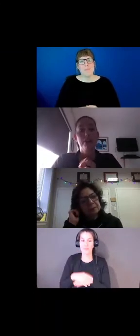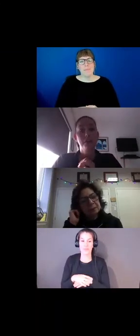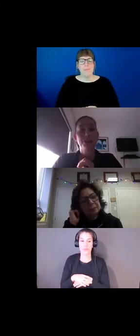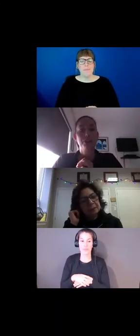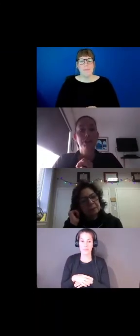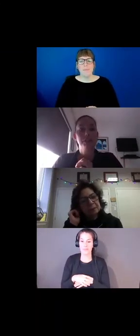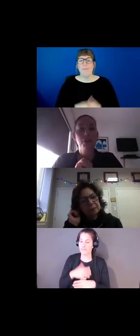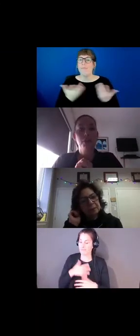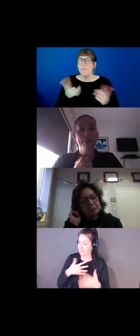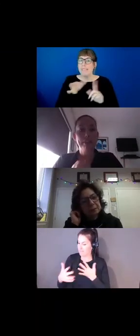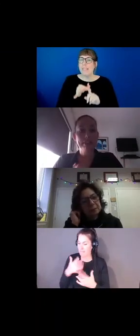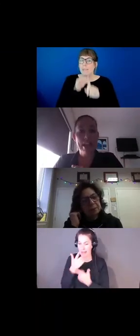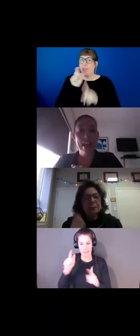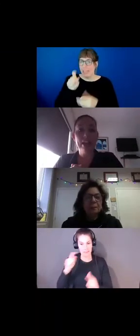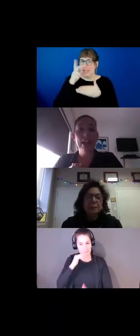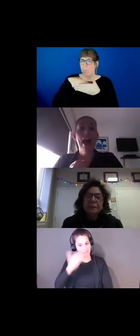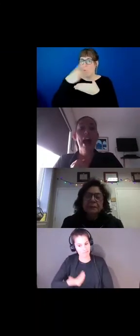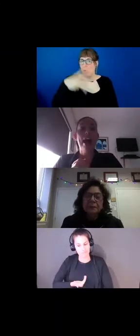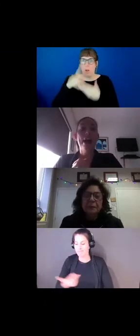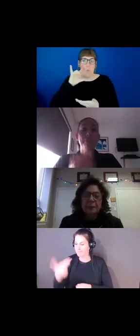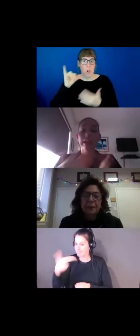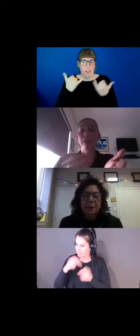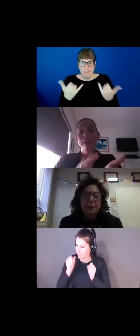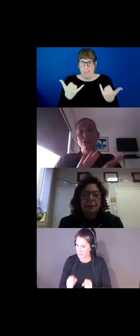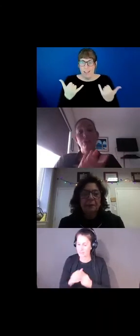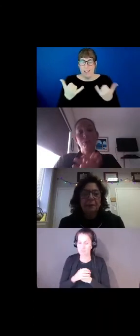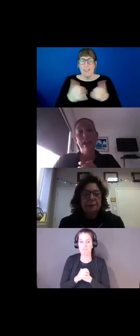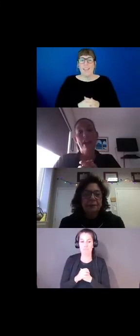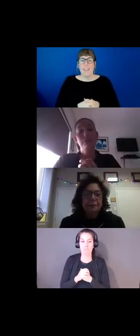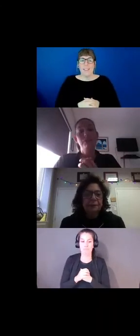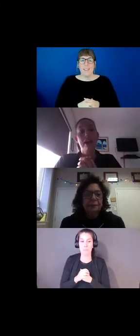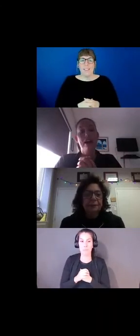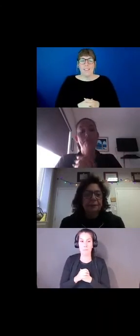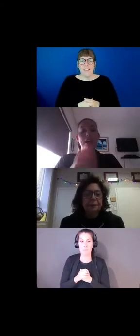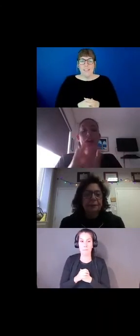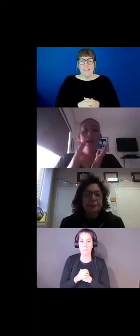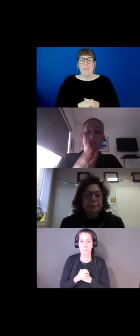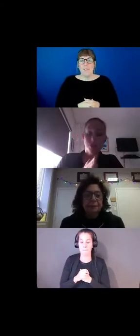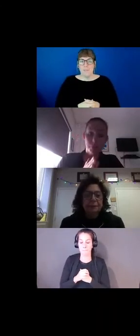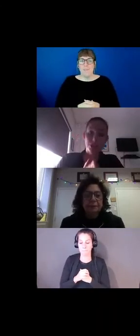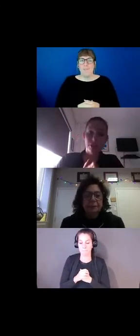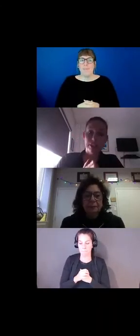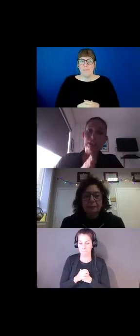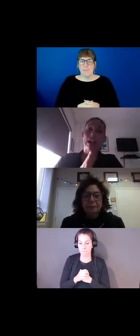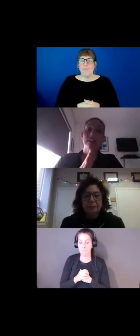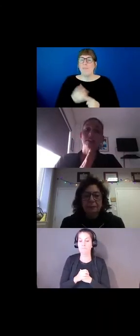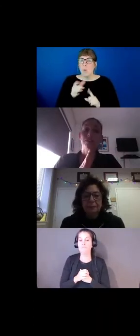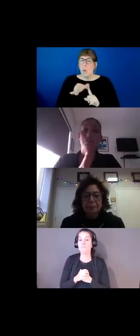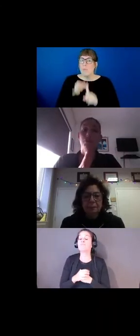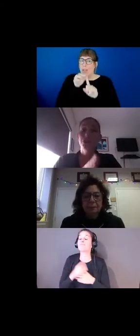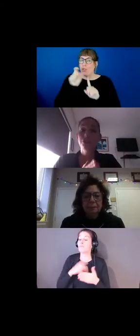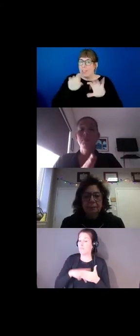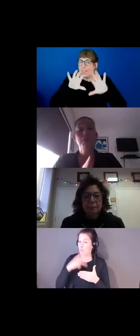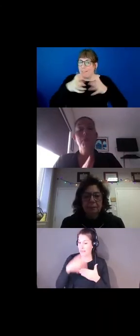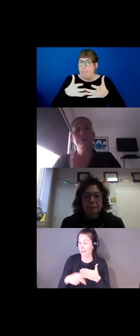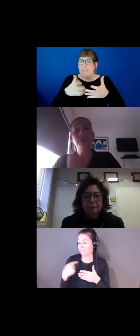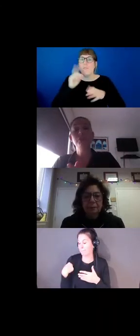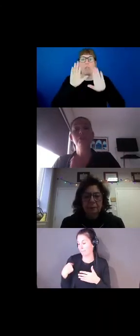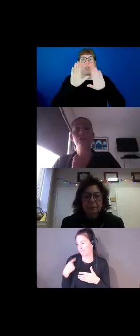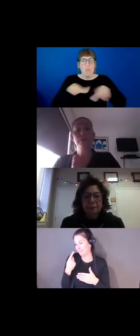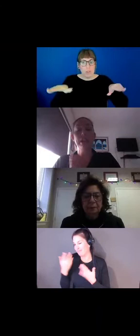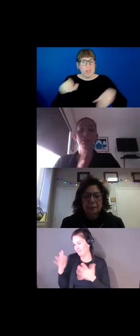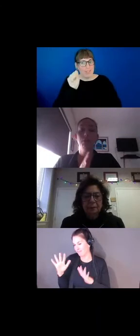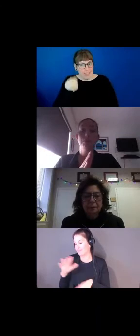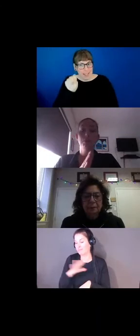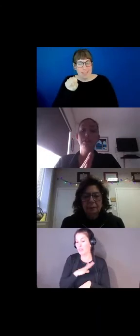about our special needs programming today, like I mentioned, we have special needs classes for children, but we've